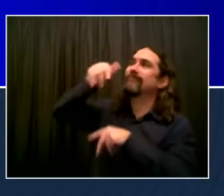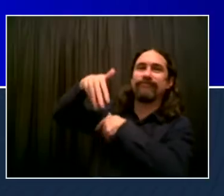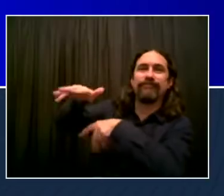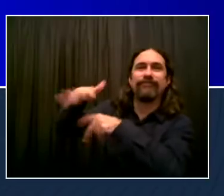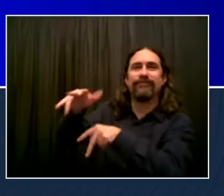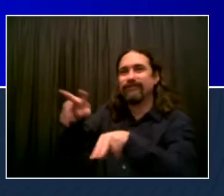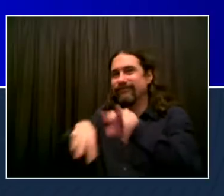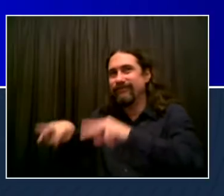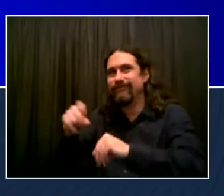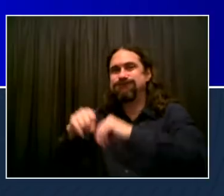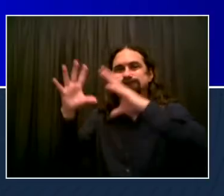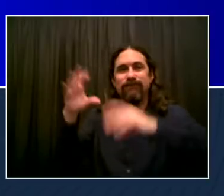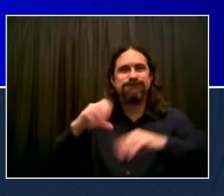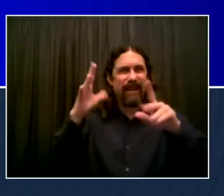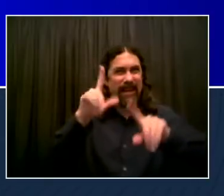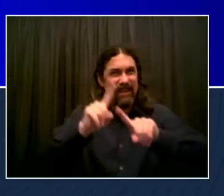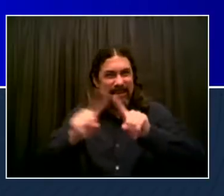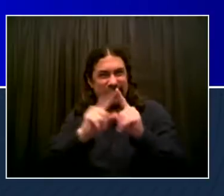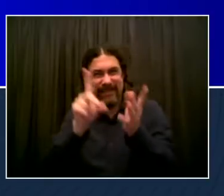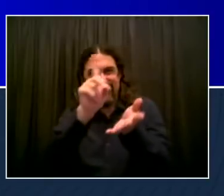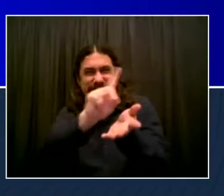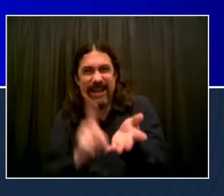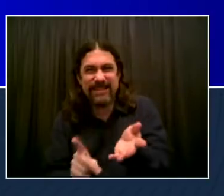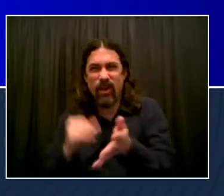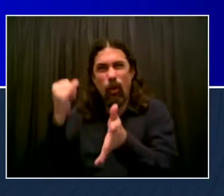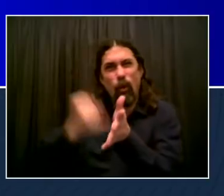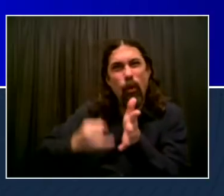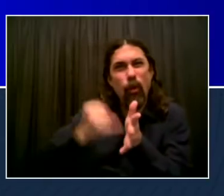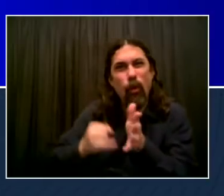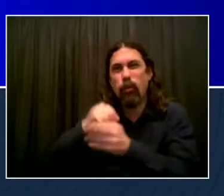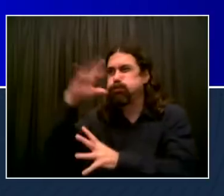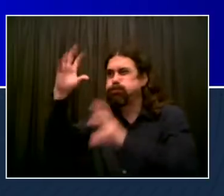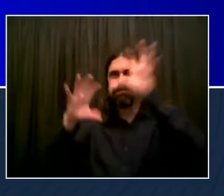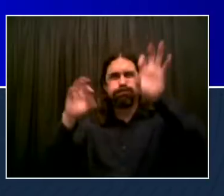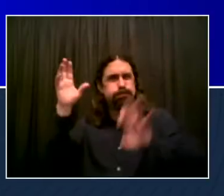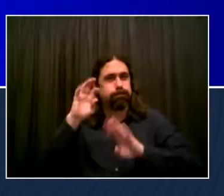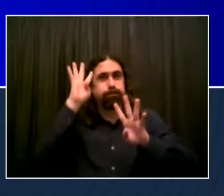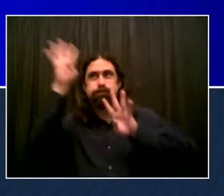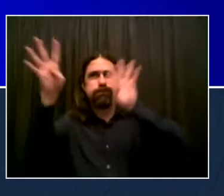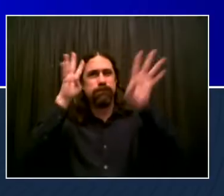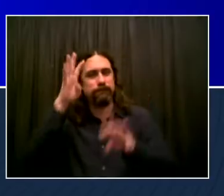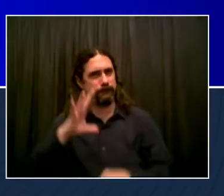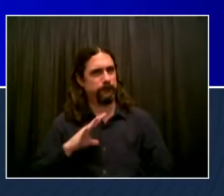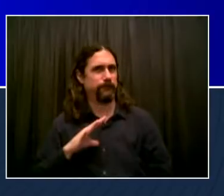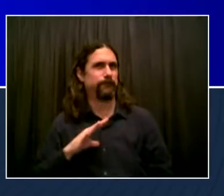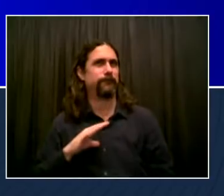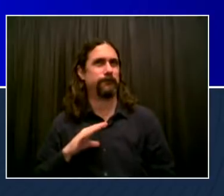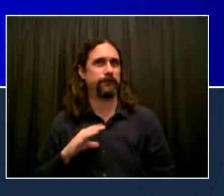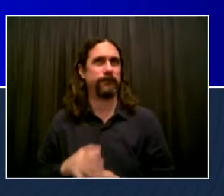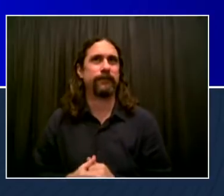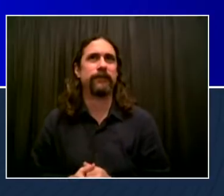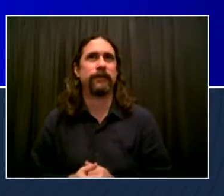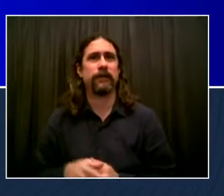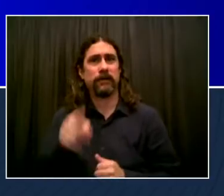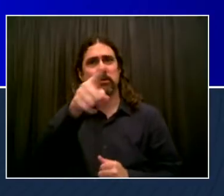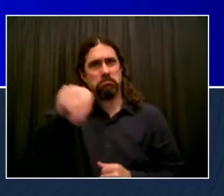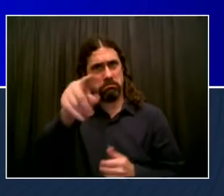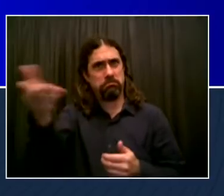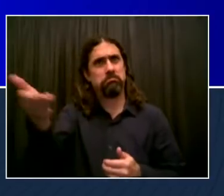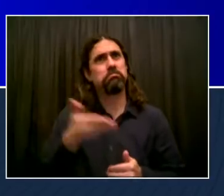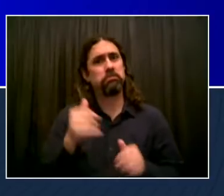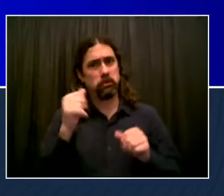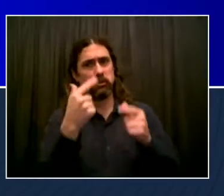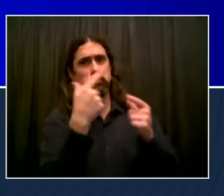time later on this afternoon and tonight. So everyone, if you want to be a part of that, you'll get to see Baby Yoda, Pikachu, and Chase from Paw